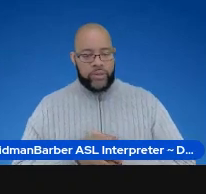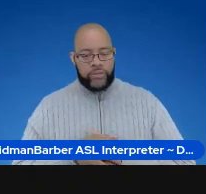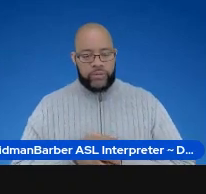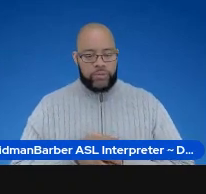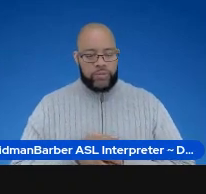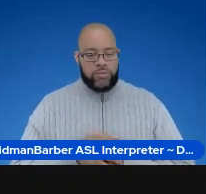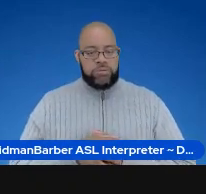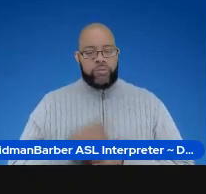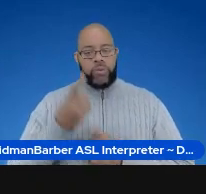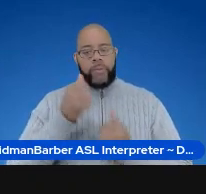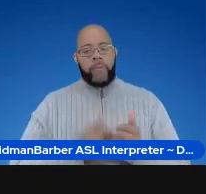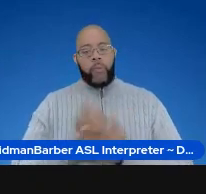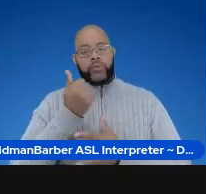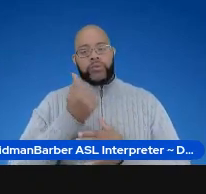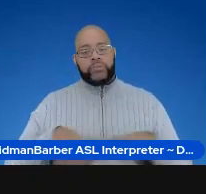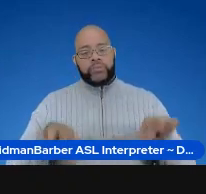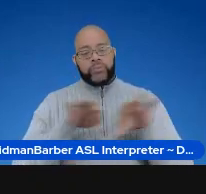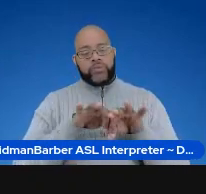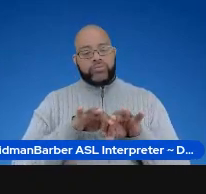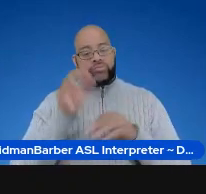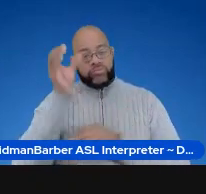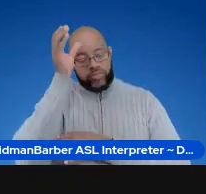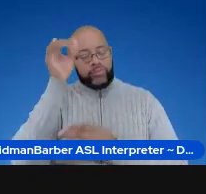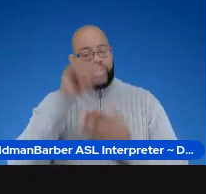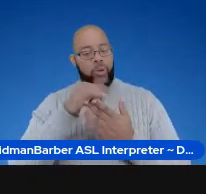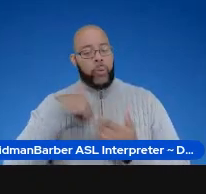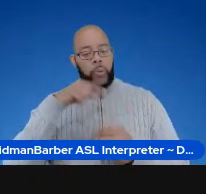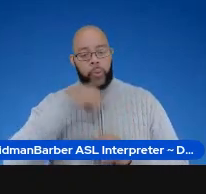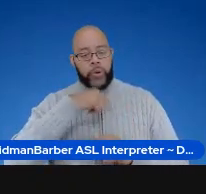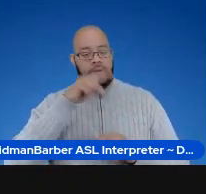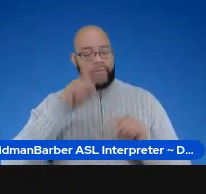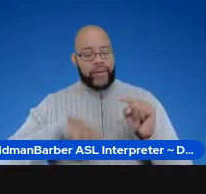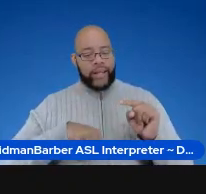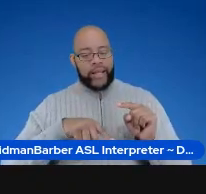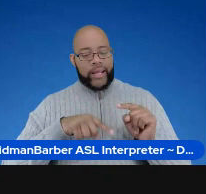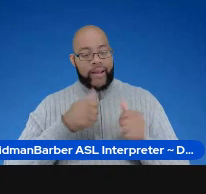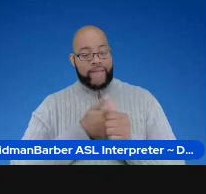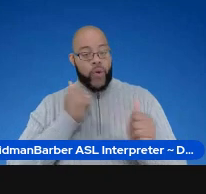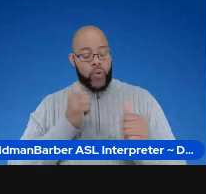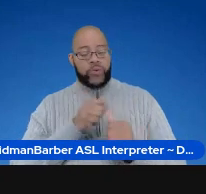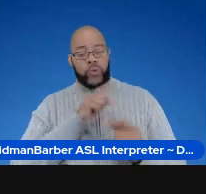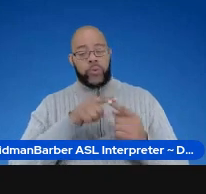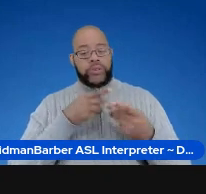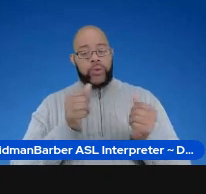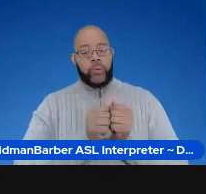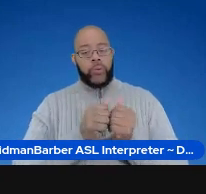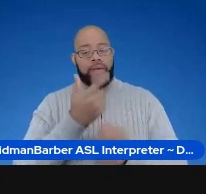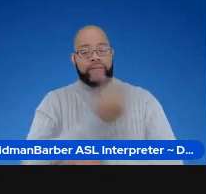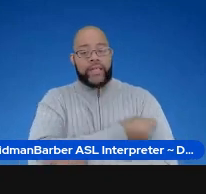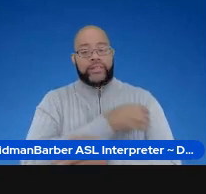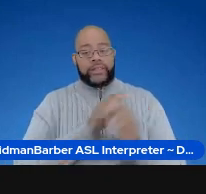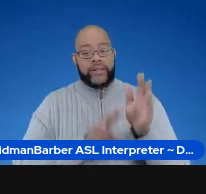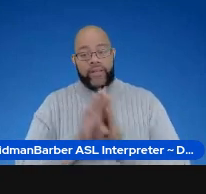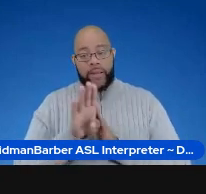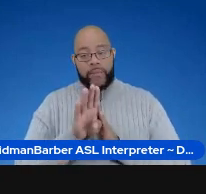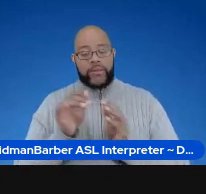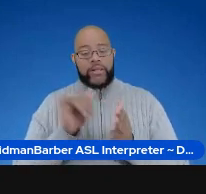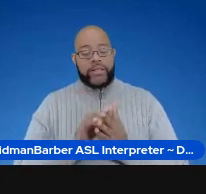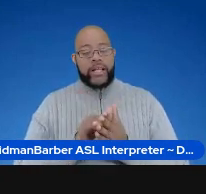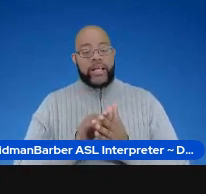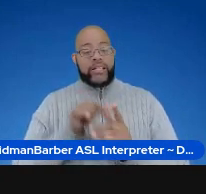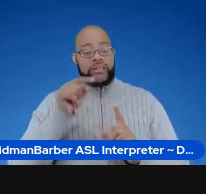One most important concept that we cannot shy away from when it comes to vaccine development, or the game